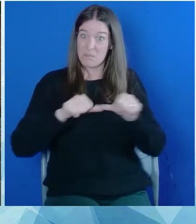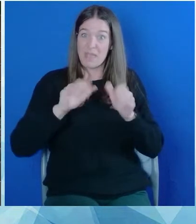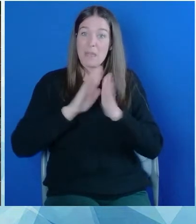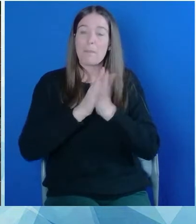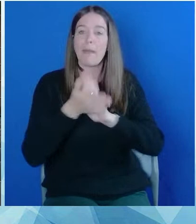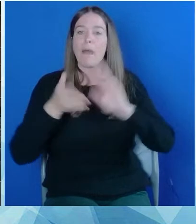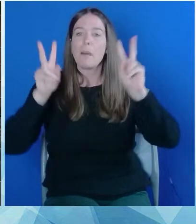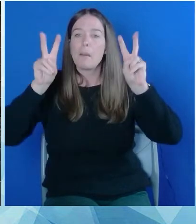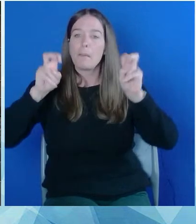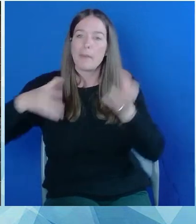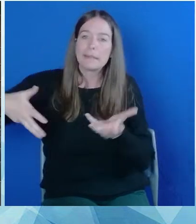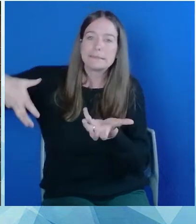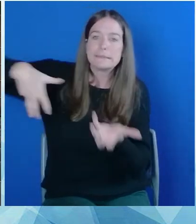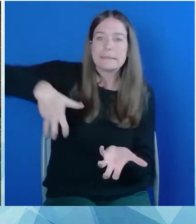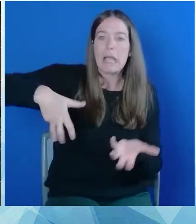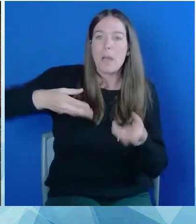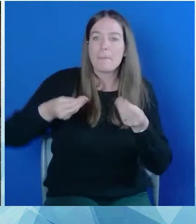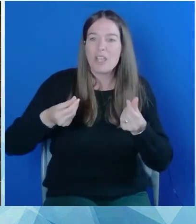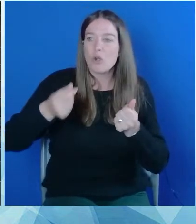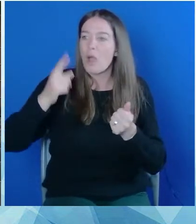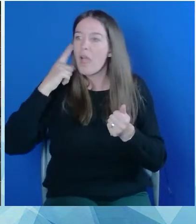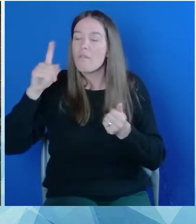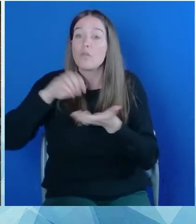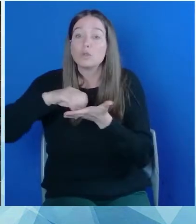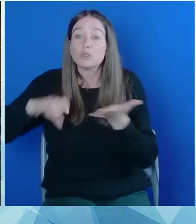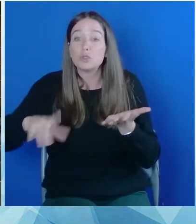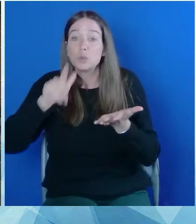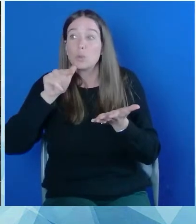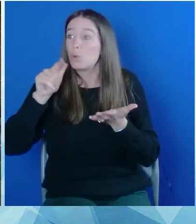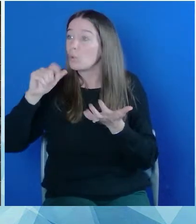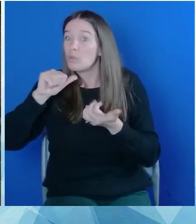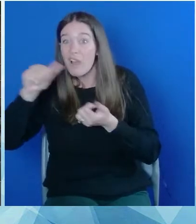who IEP didn't work out in their home district.